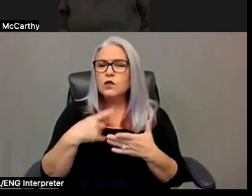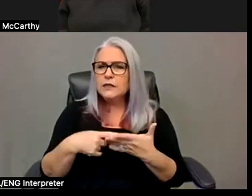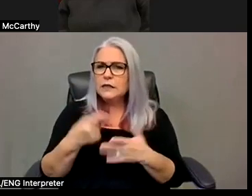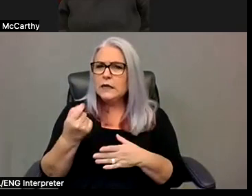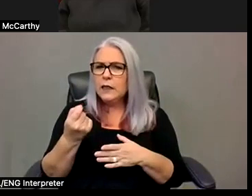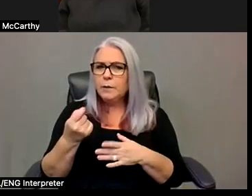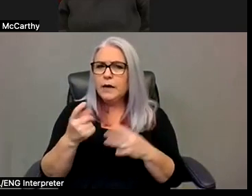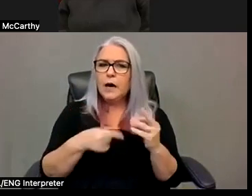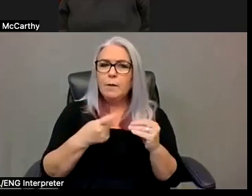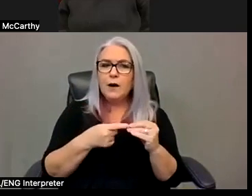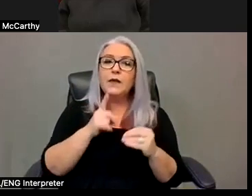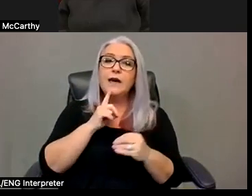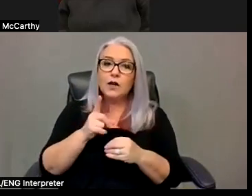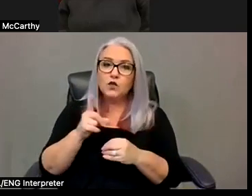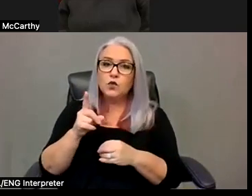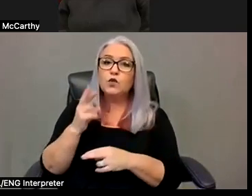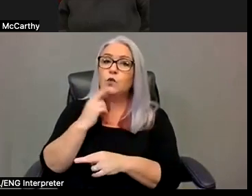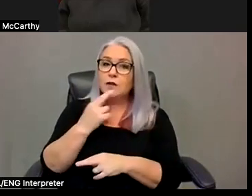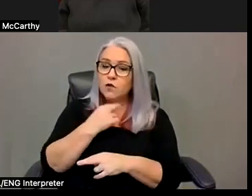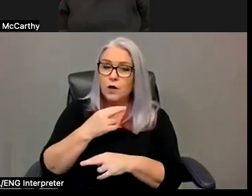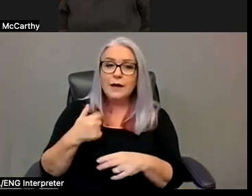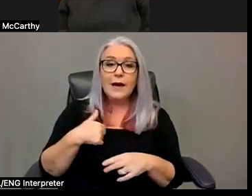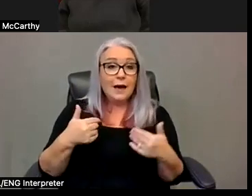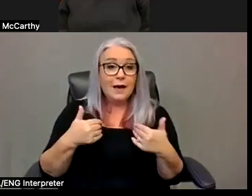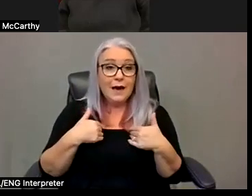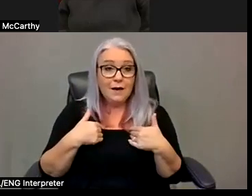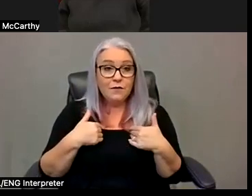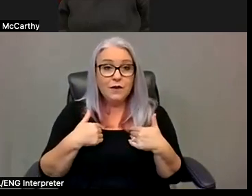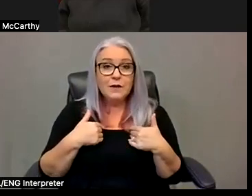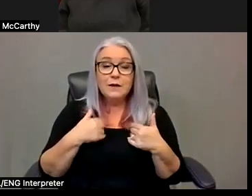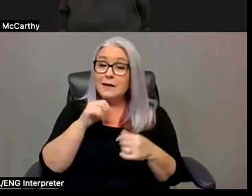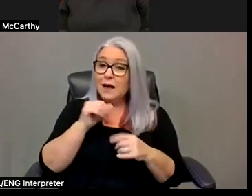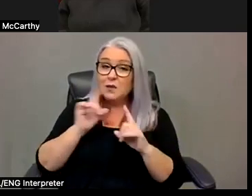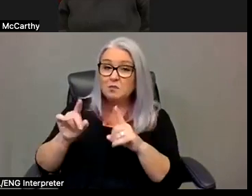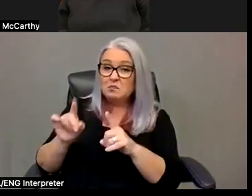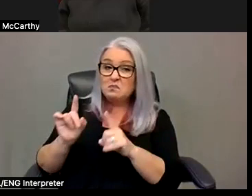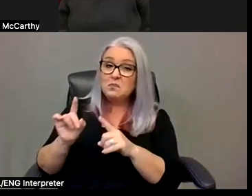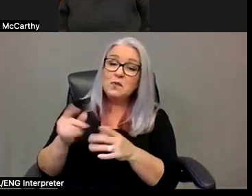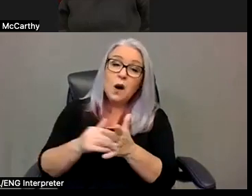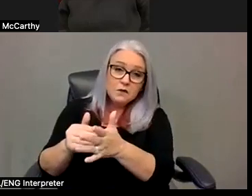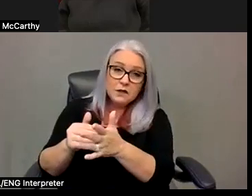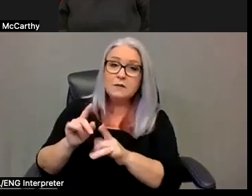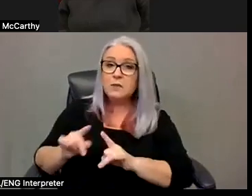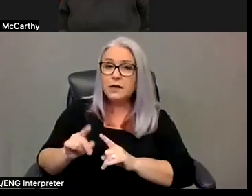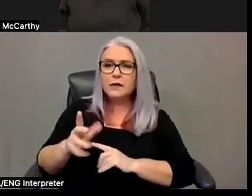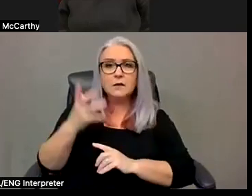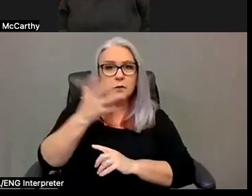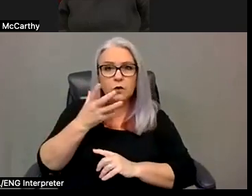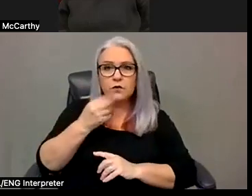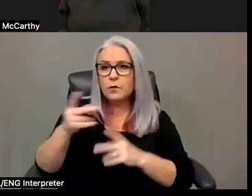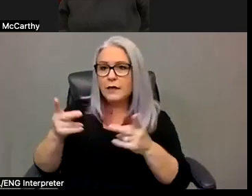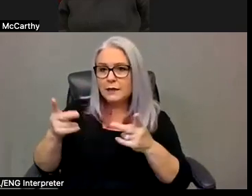the restaurant. And I've had the privilege. I haven't been there all that often, but it is a beautiful